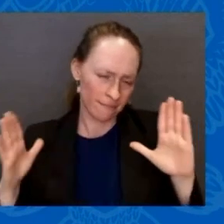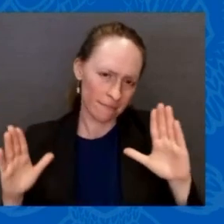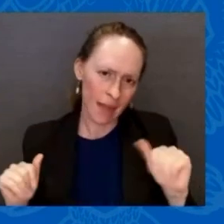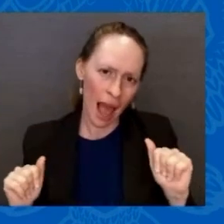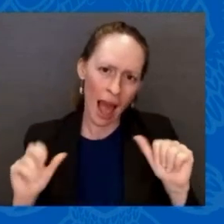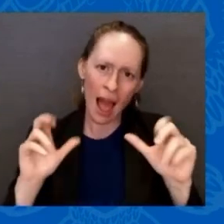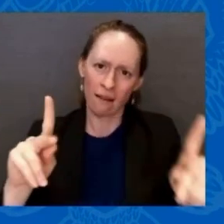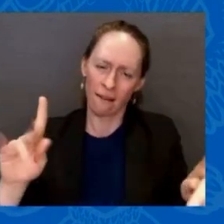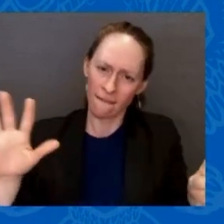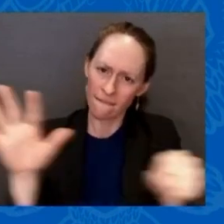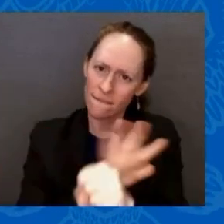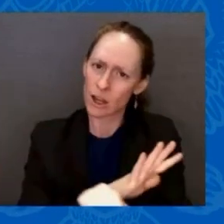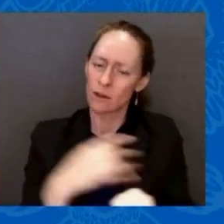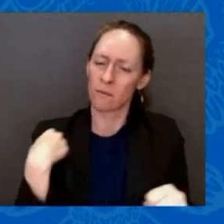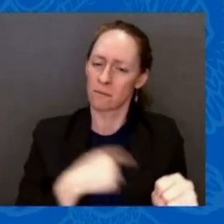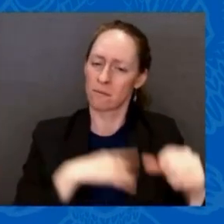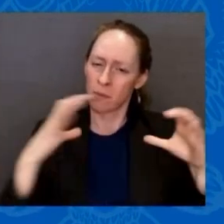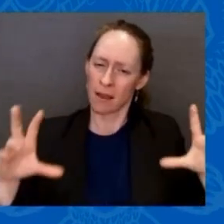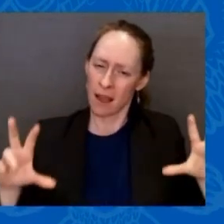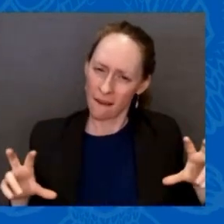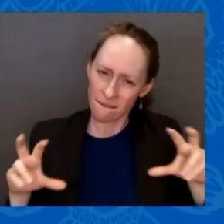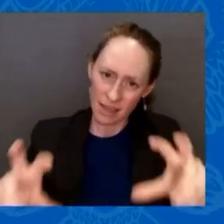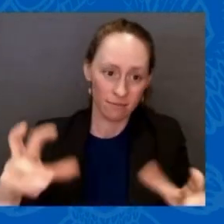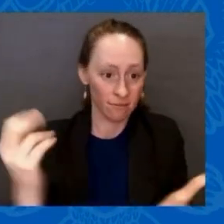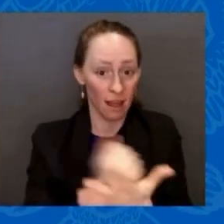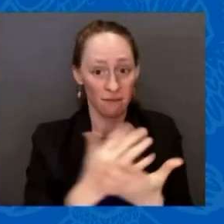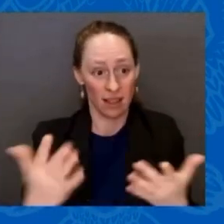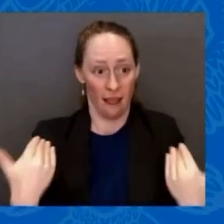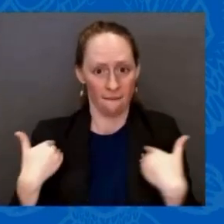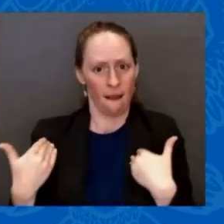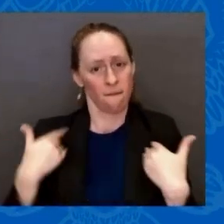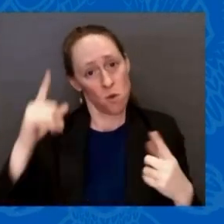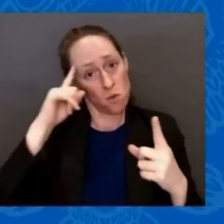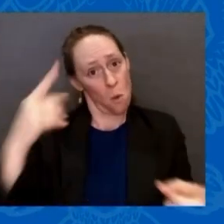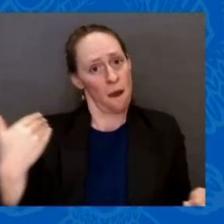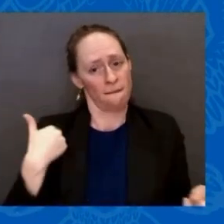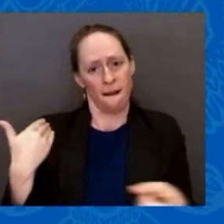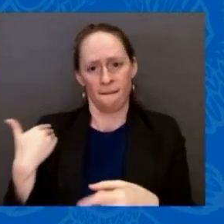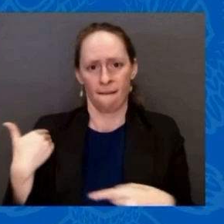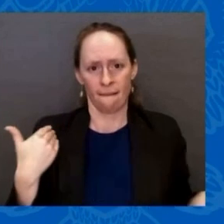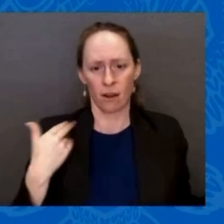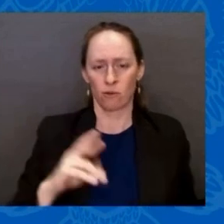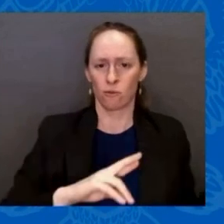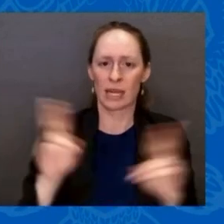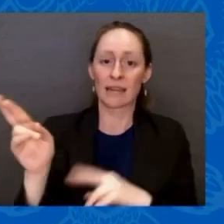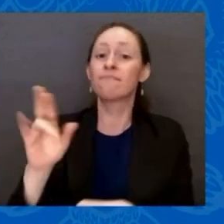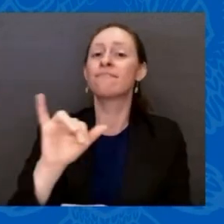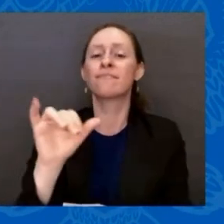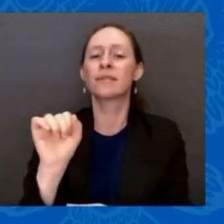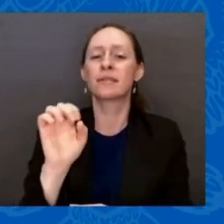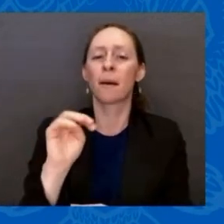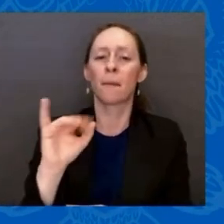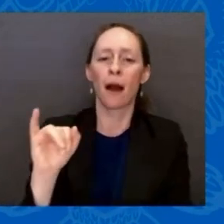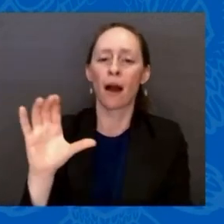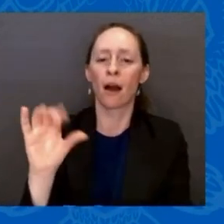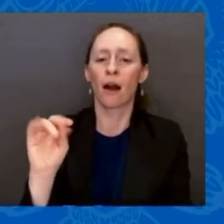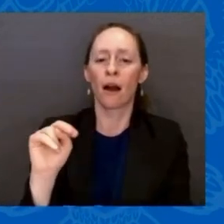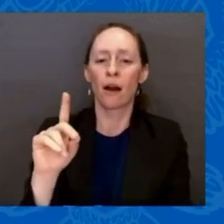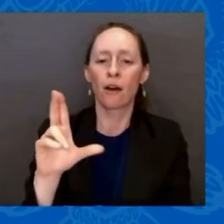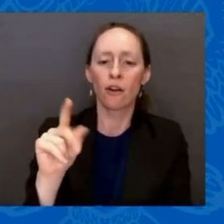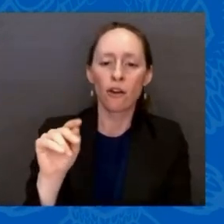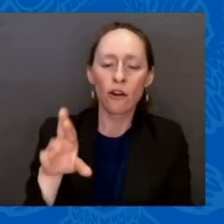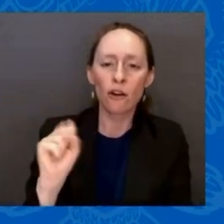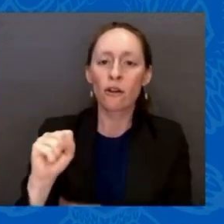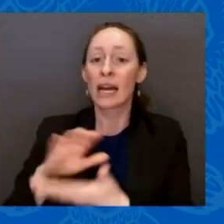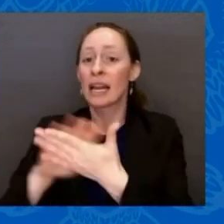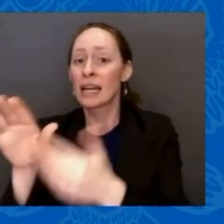of semiconductors, batteries, electric cars, clean energy. Under the trickle-down economic theory was that public investment